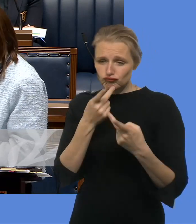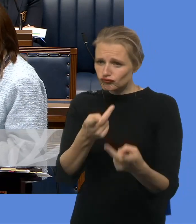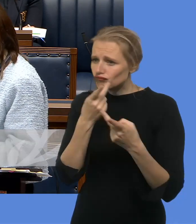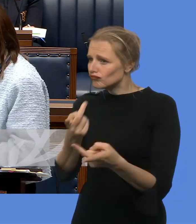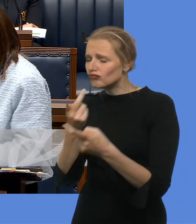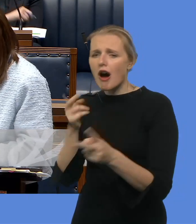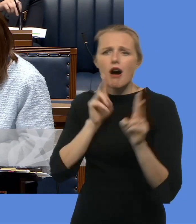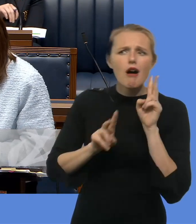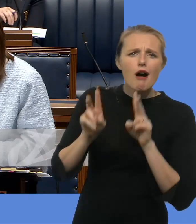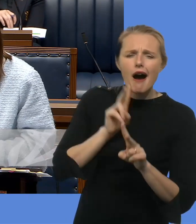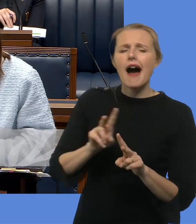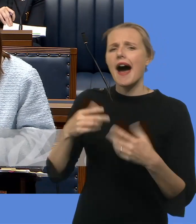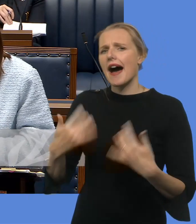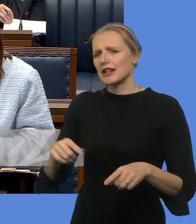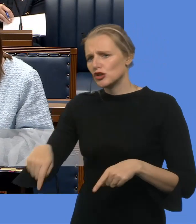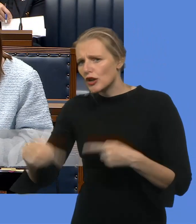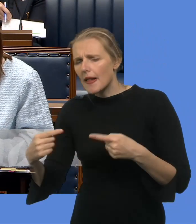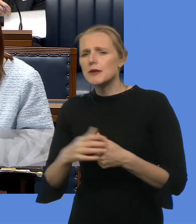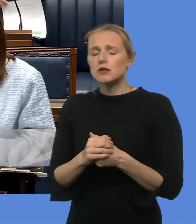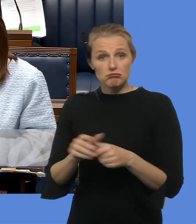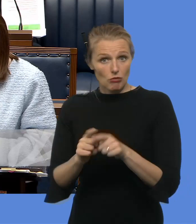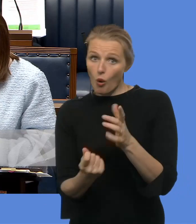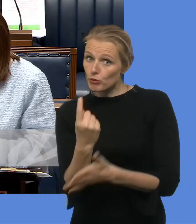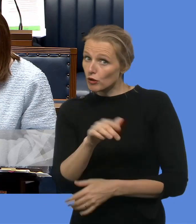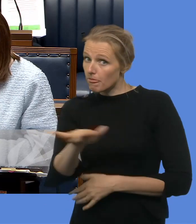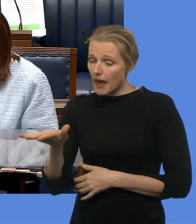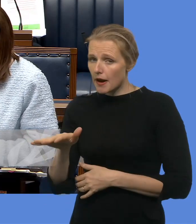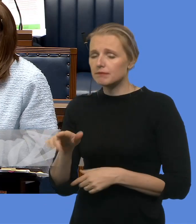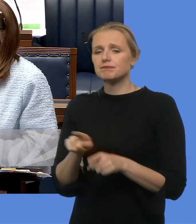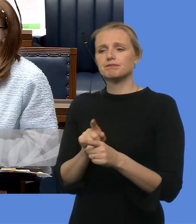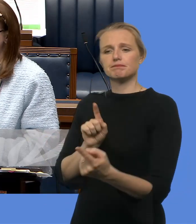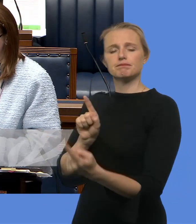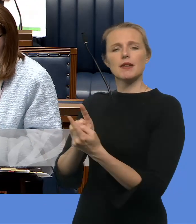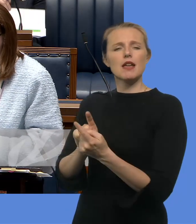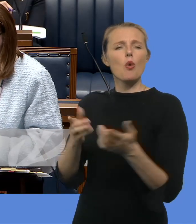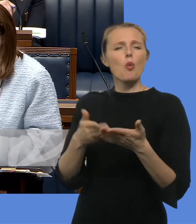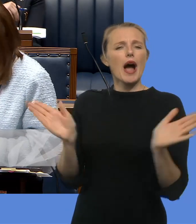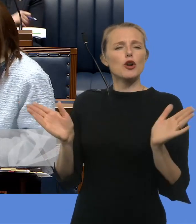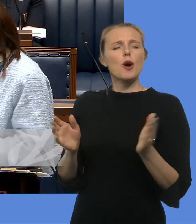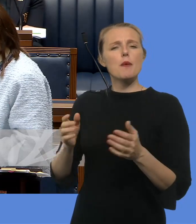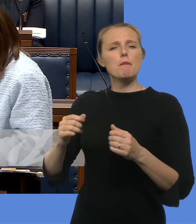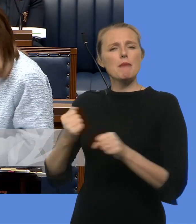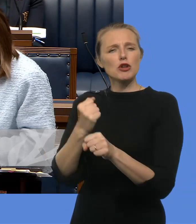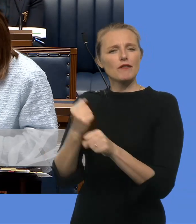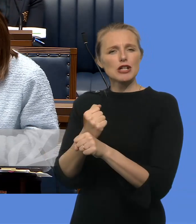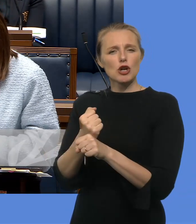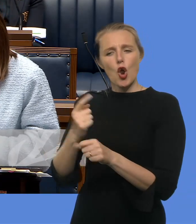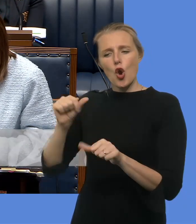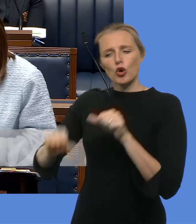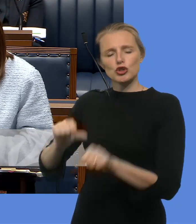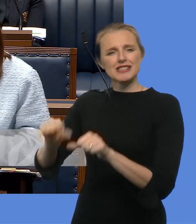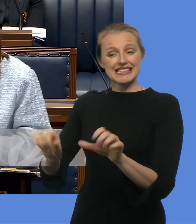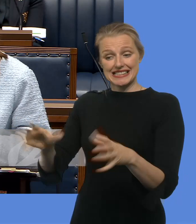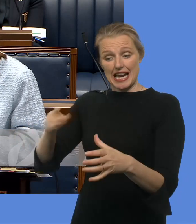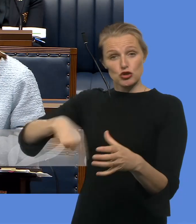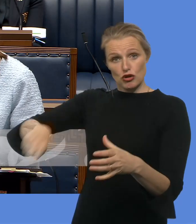sense of the challenges and opportunities in that sector, and I also met with the wider manufacturing and logistics sector last week